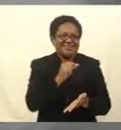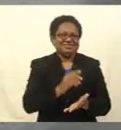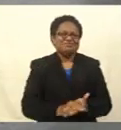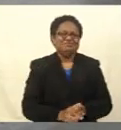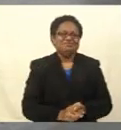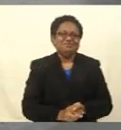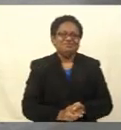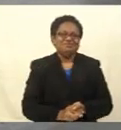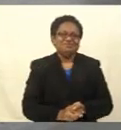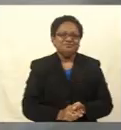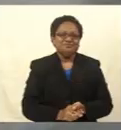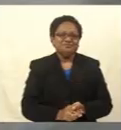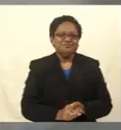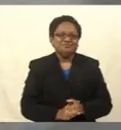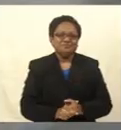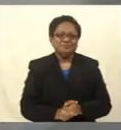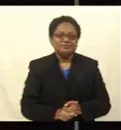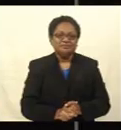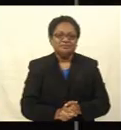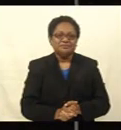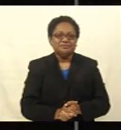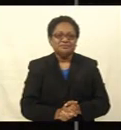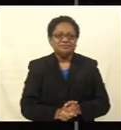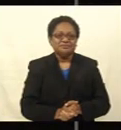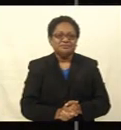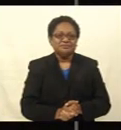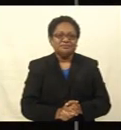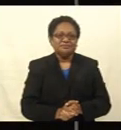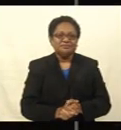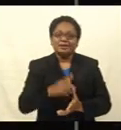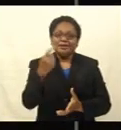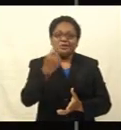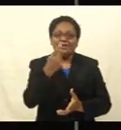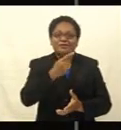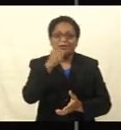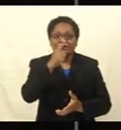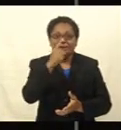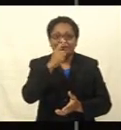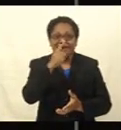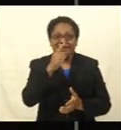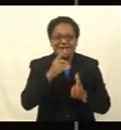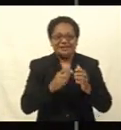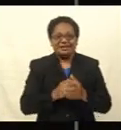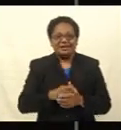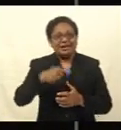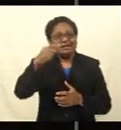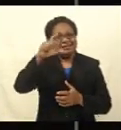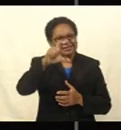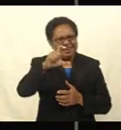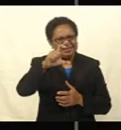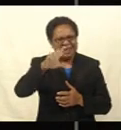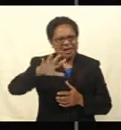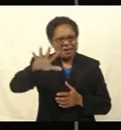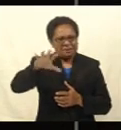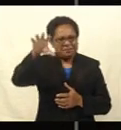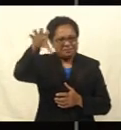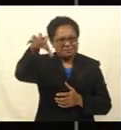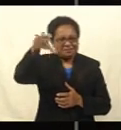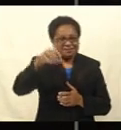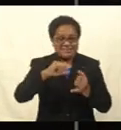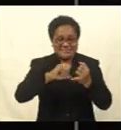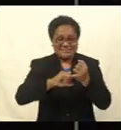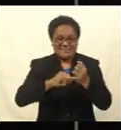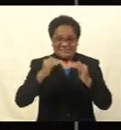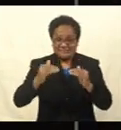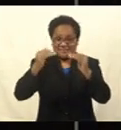Josaina Nunga, FBC News. 11 people from Wunindakua settlement in Cunningham Stage 4 Suva have